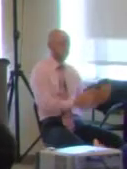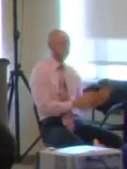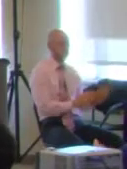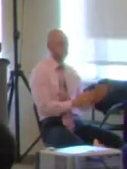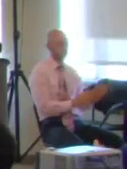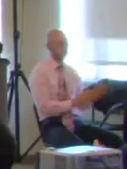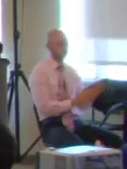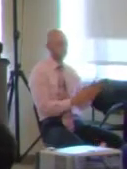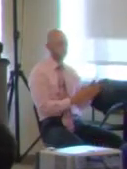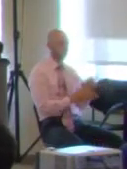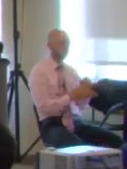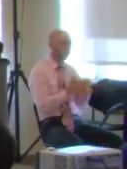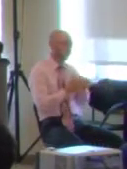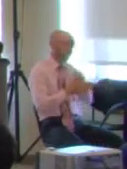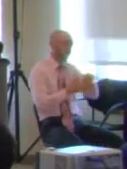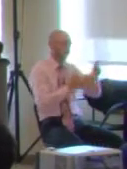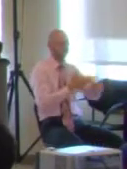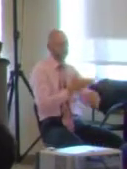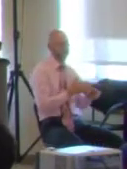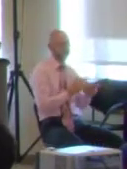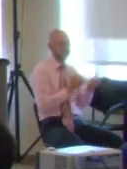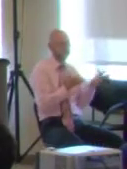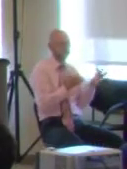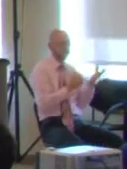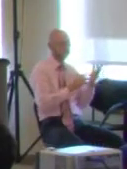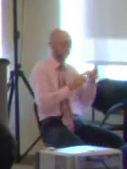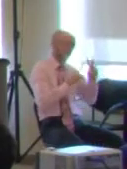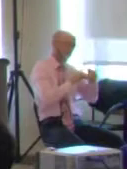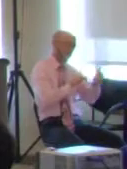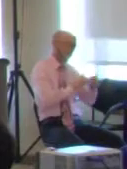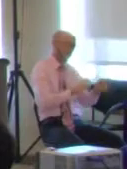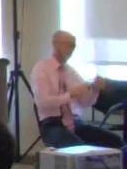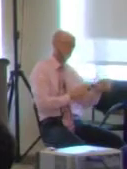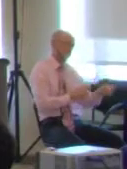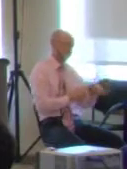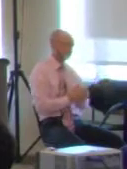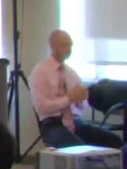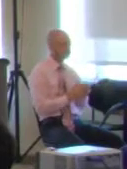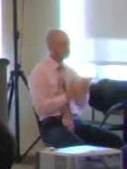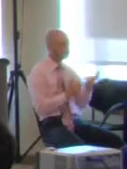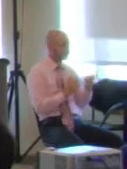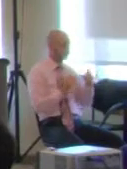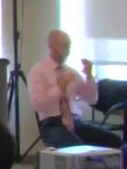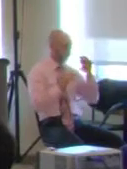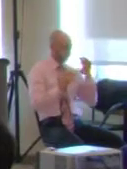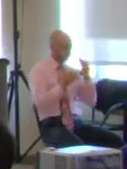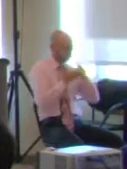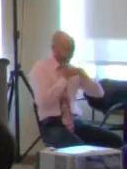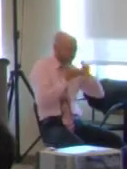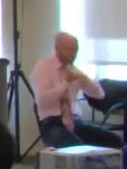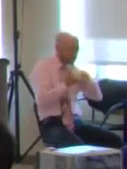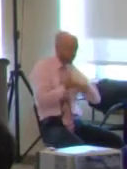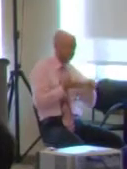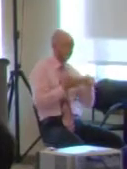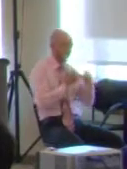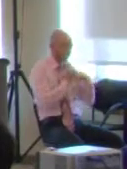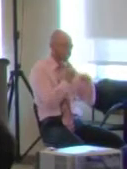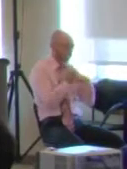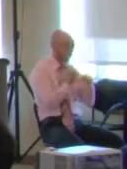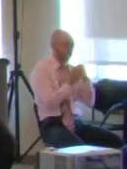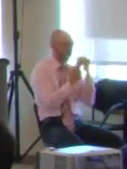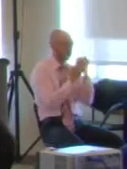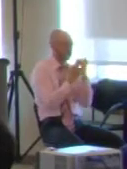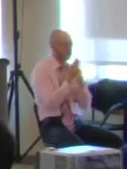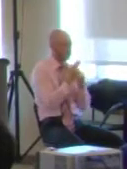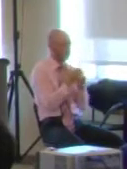What's the consequences? You want to explore and enlist whatever family and community supports they have.